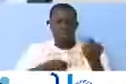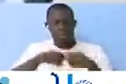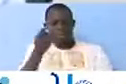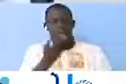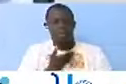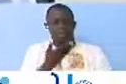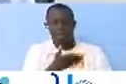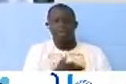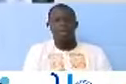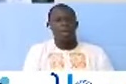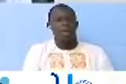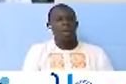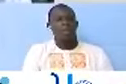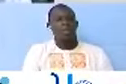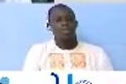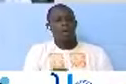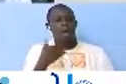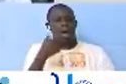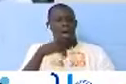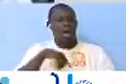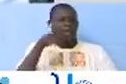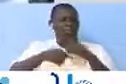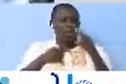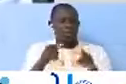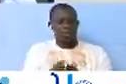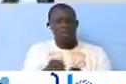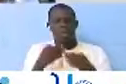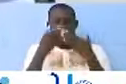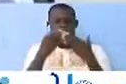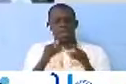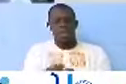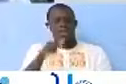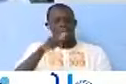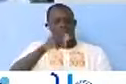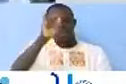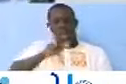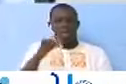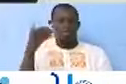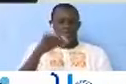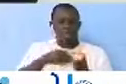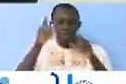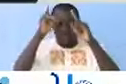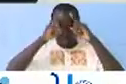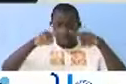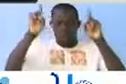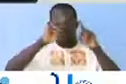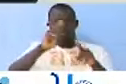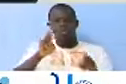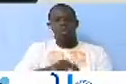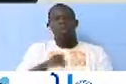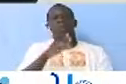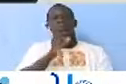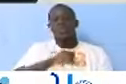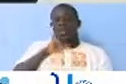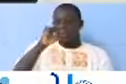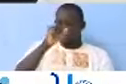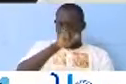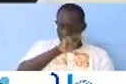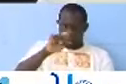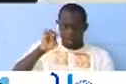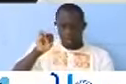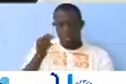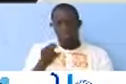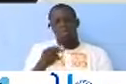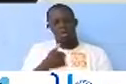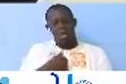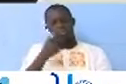there. But they came and told me this year, don't bring your cattle. Okay, Mr. Sanneh, thank you very much. I think we understand, because you did